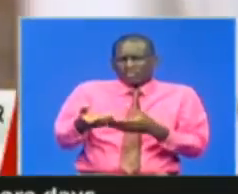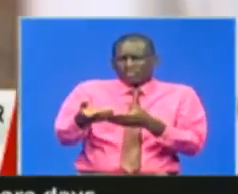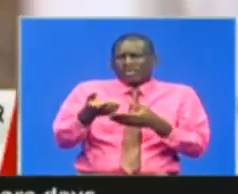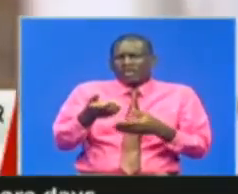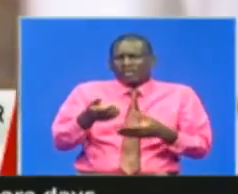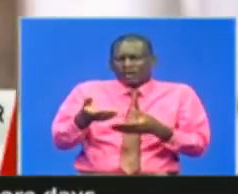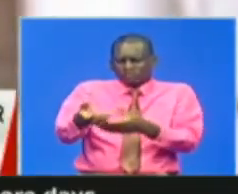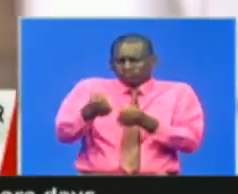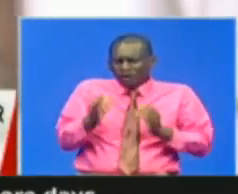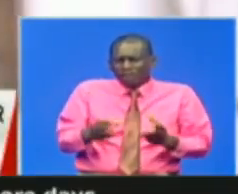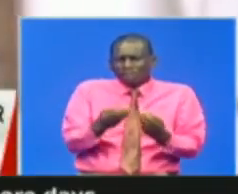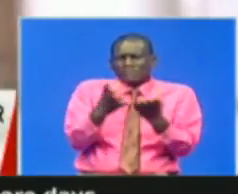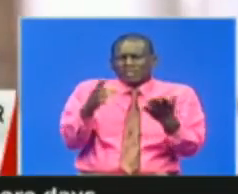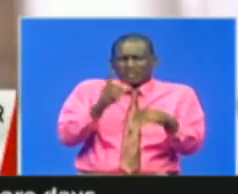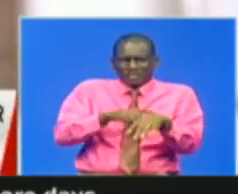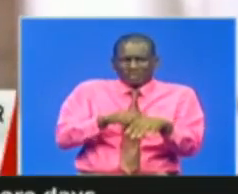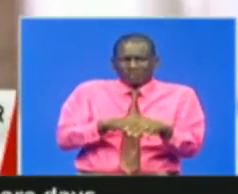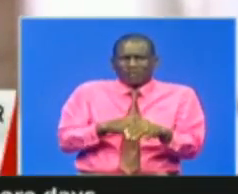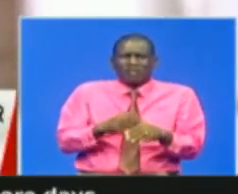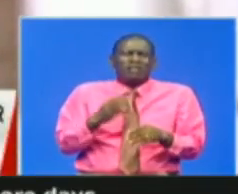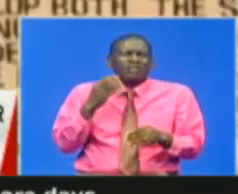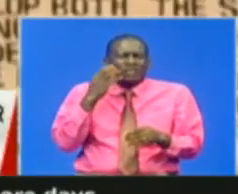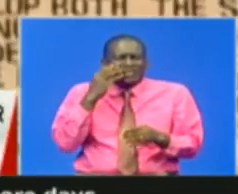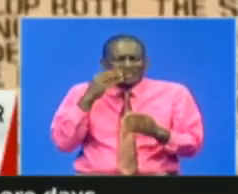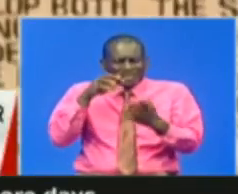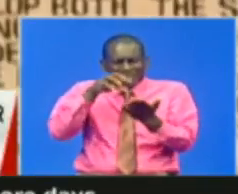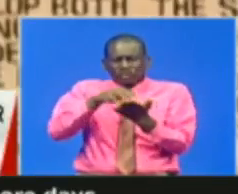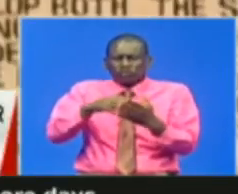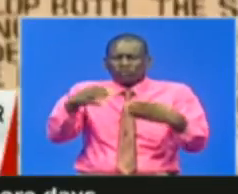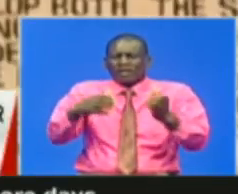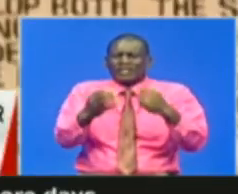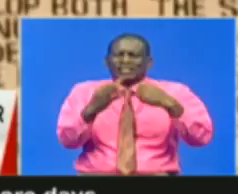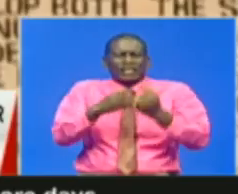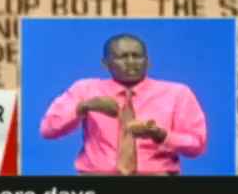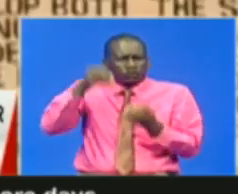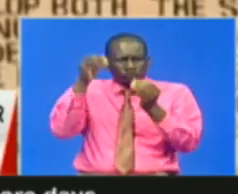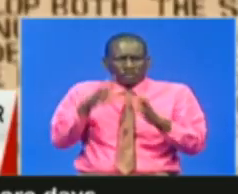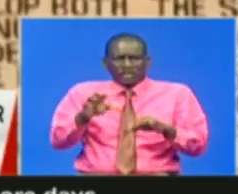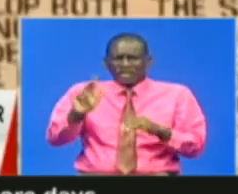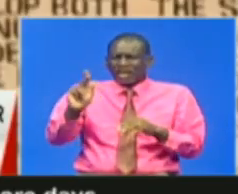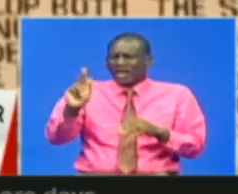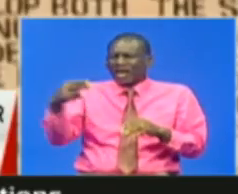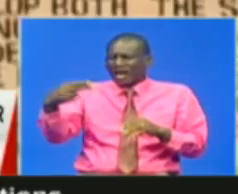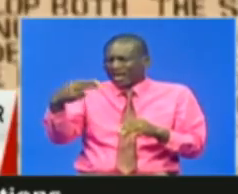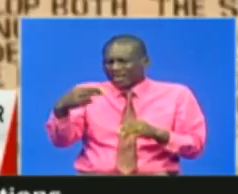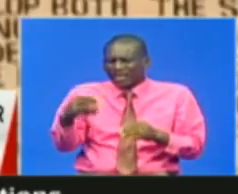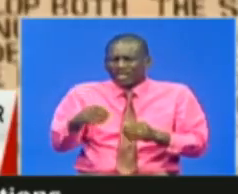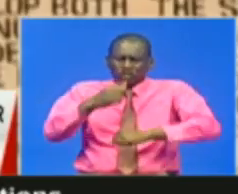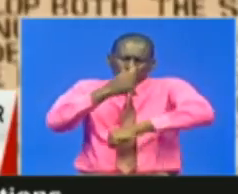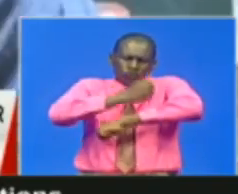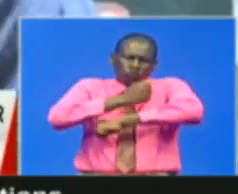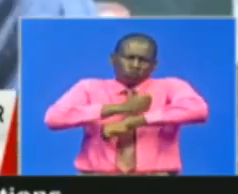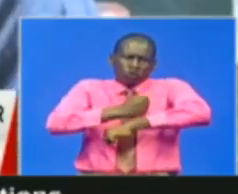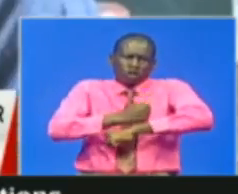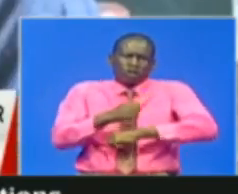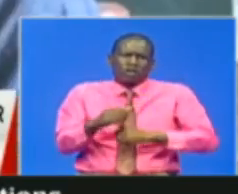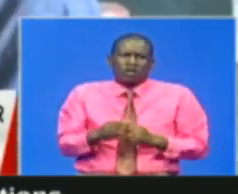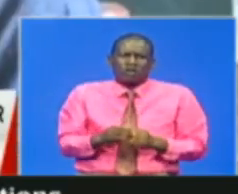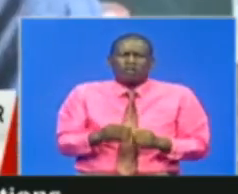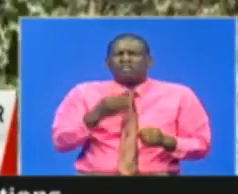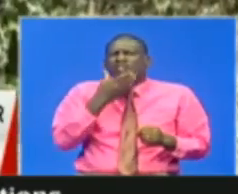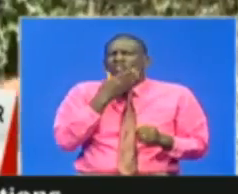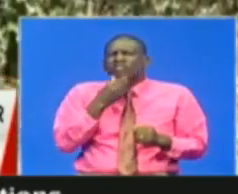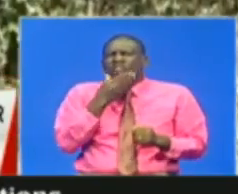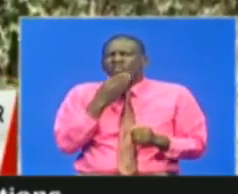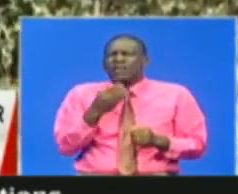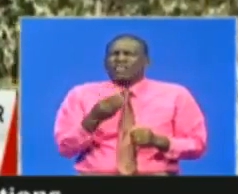many occasions. The sad case of a standard 8 pupil at Hayega Primary School in Shinyalo constituency. The father is said